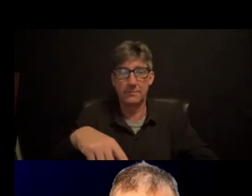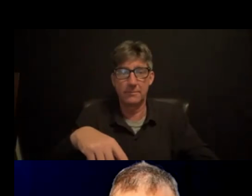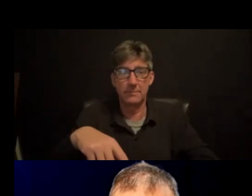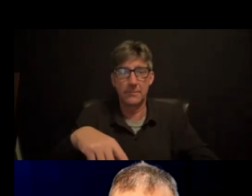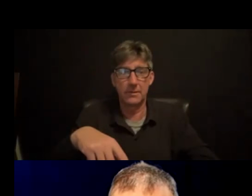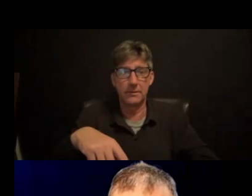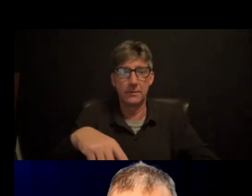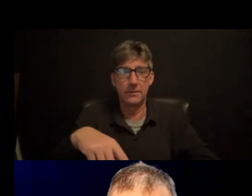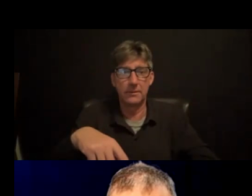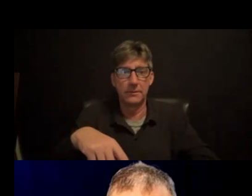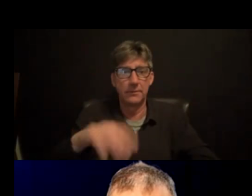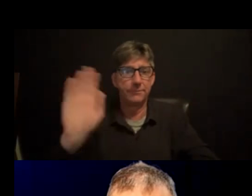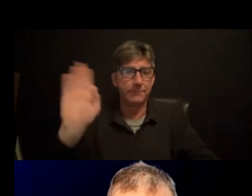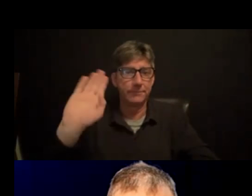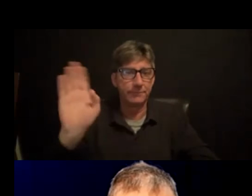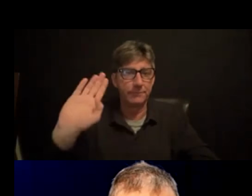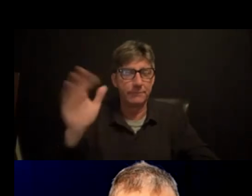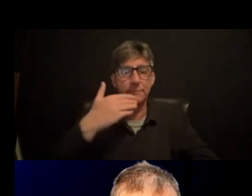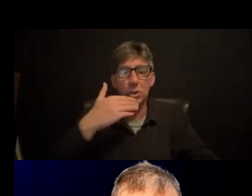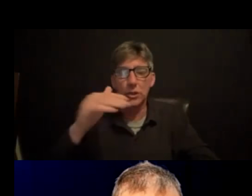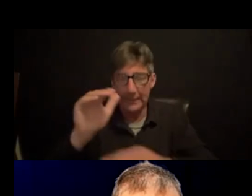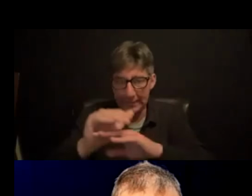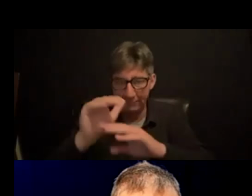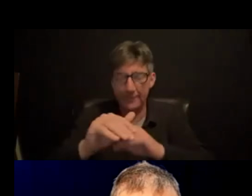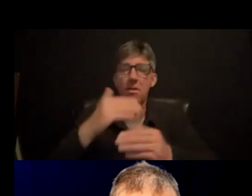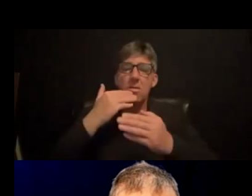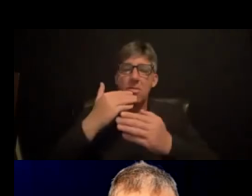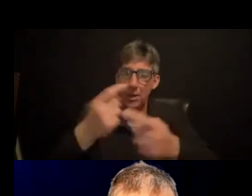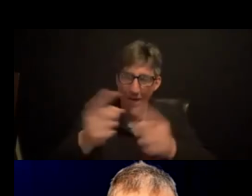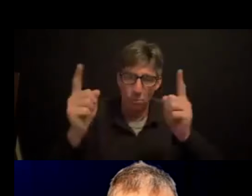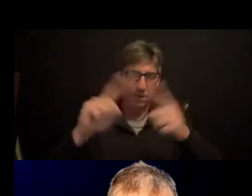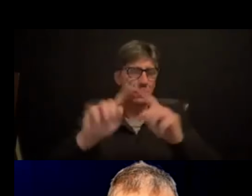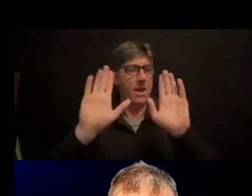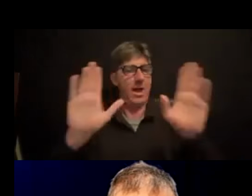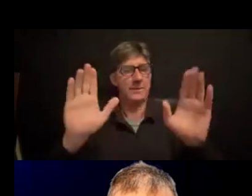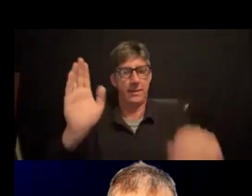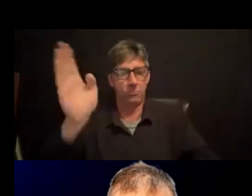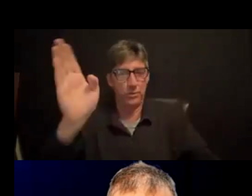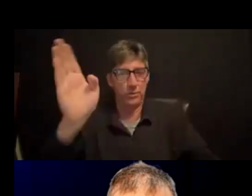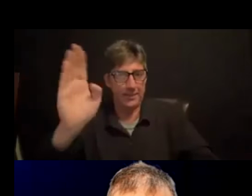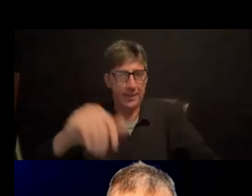Okay. Good evening, and thank you everybody for this excellent presentation.